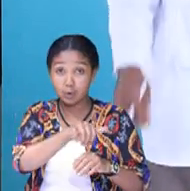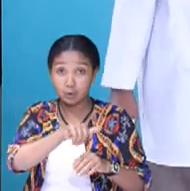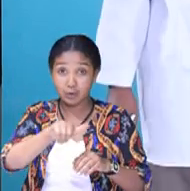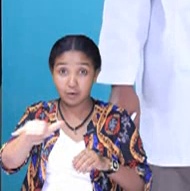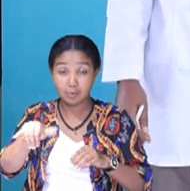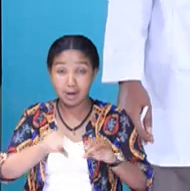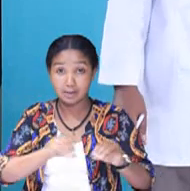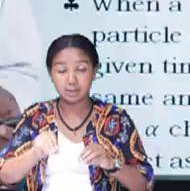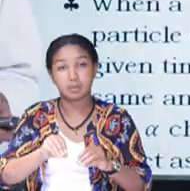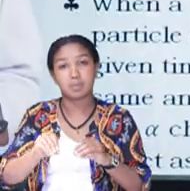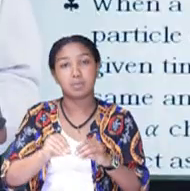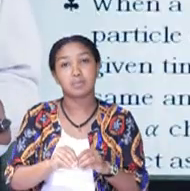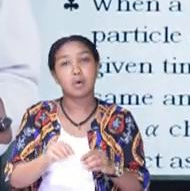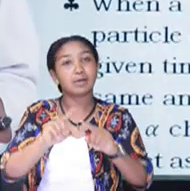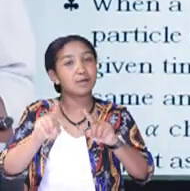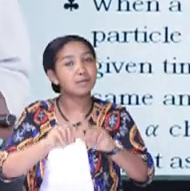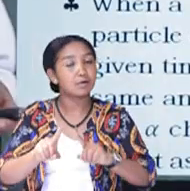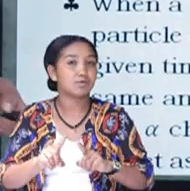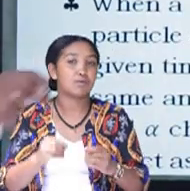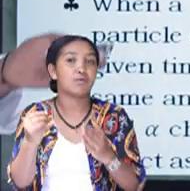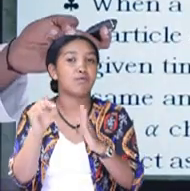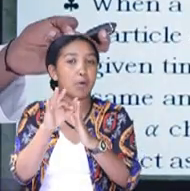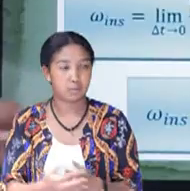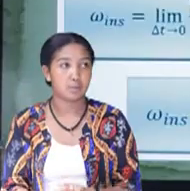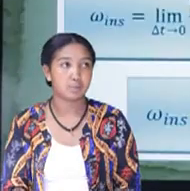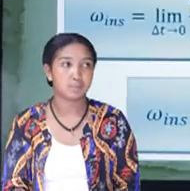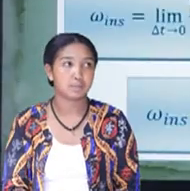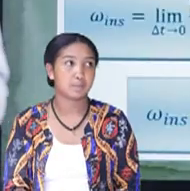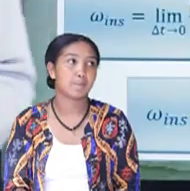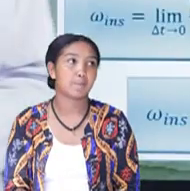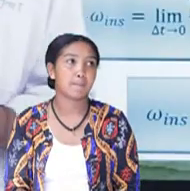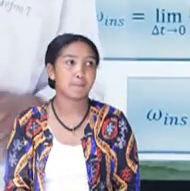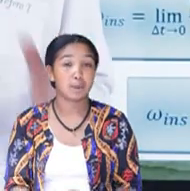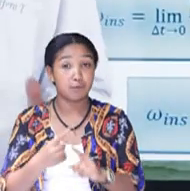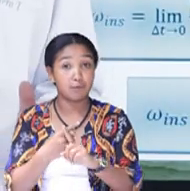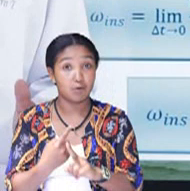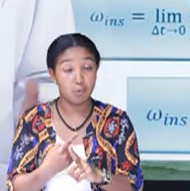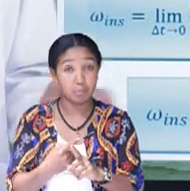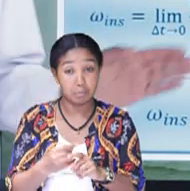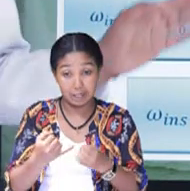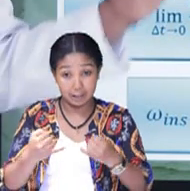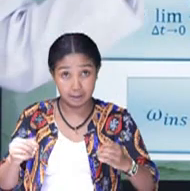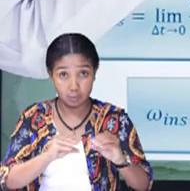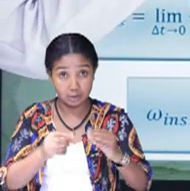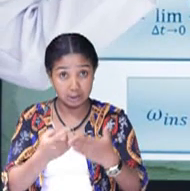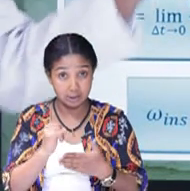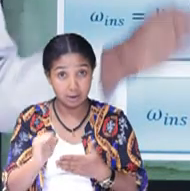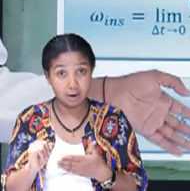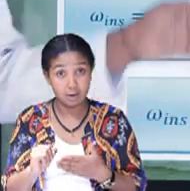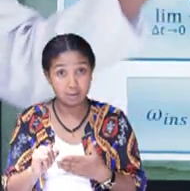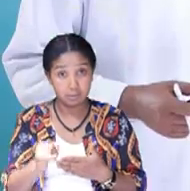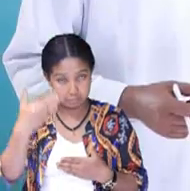uniformly accelerating motion, we have different equations. Therefore, from a linear motion, these are